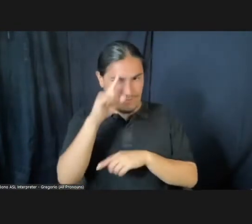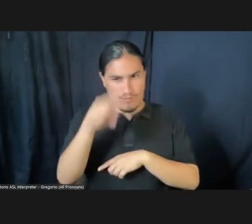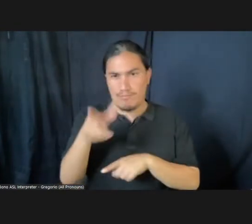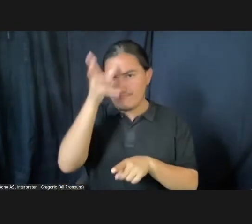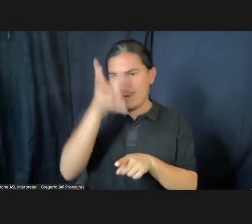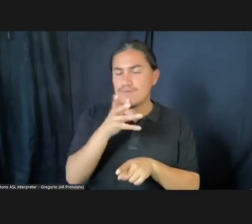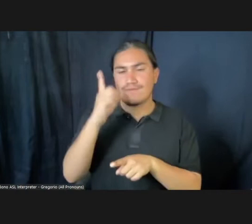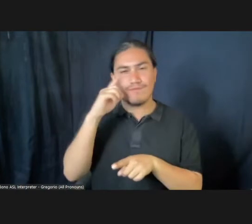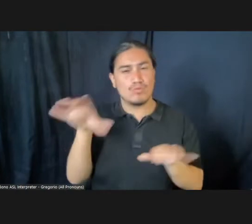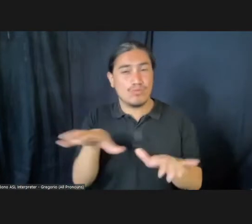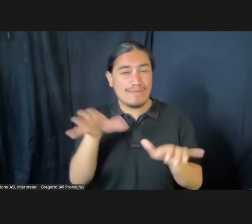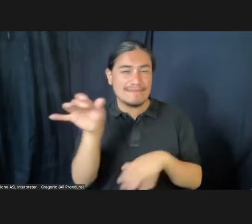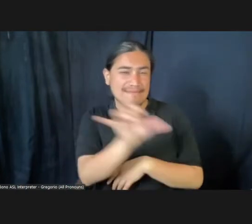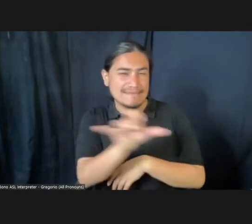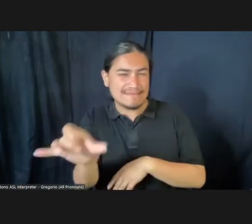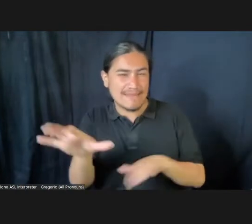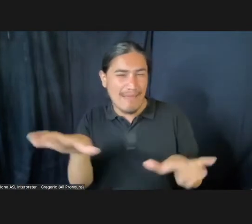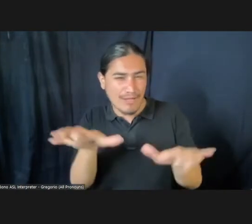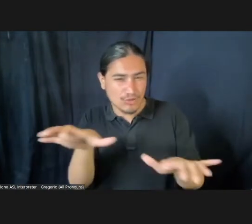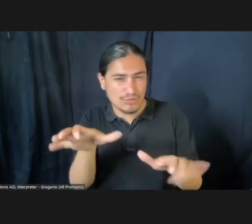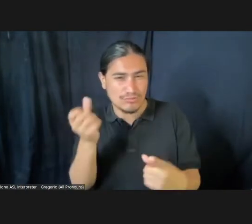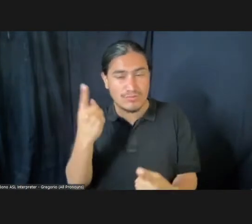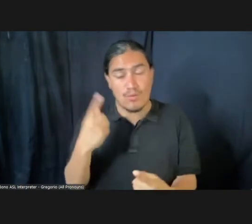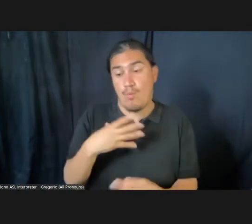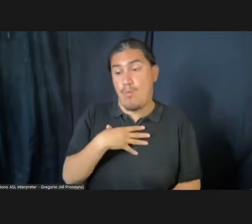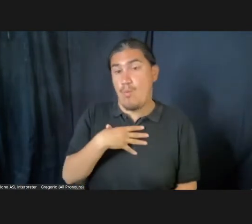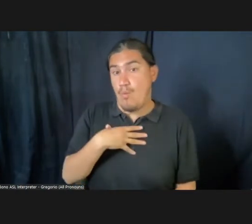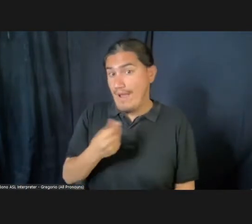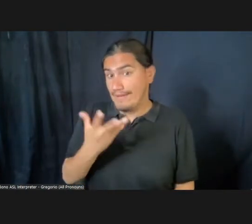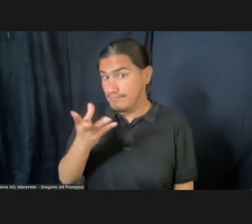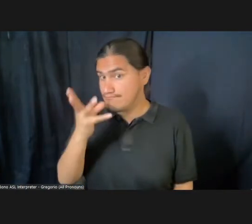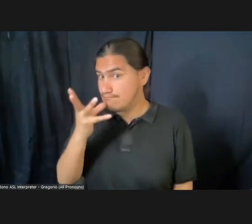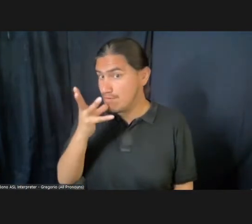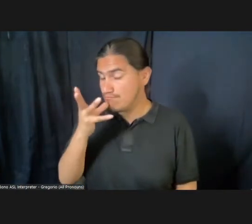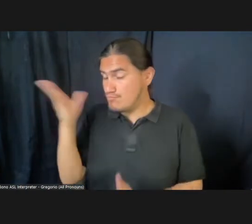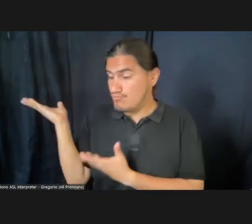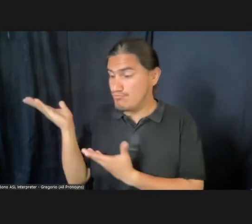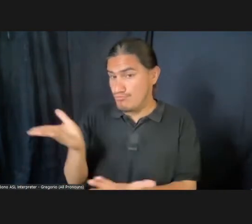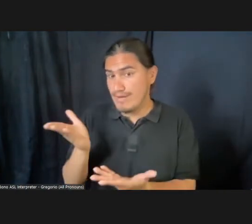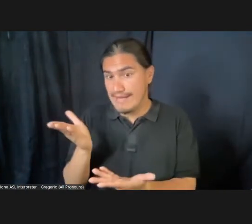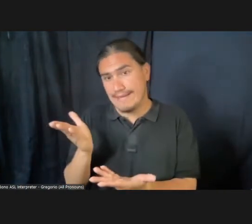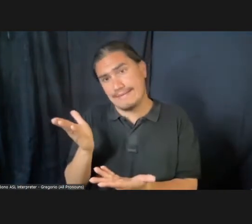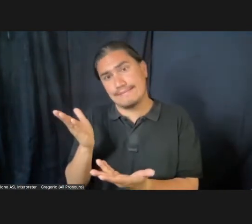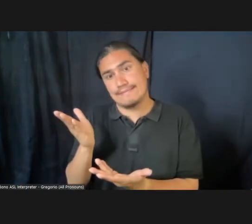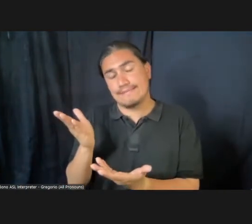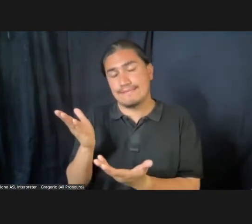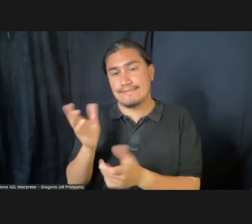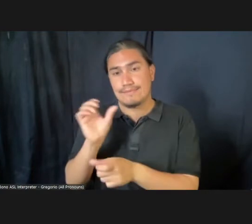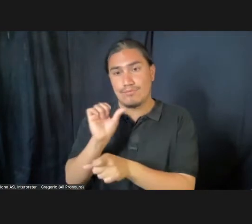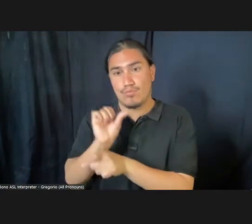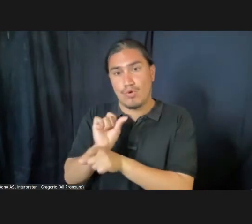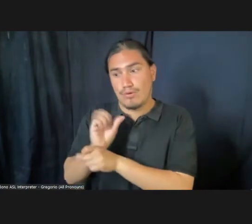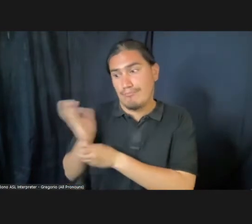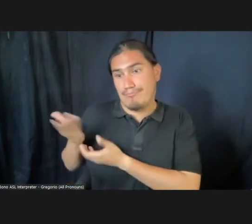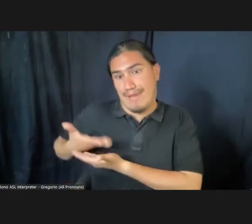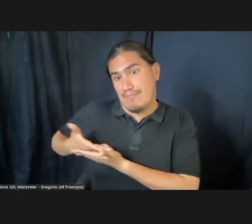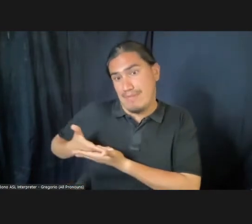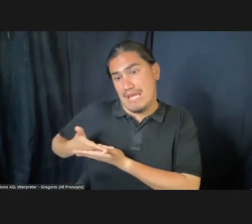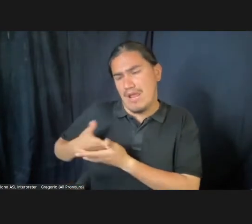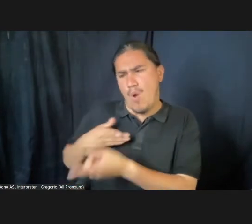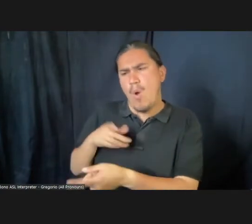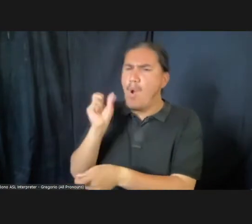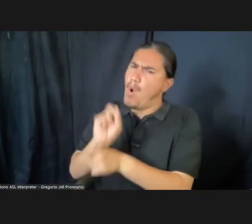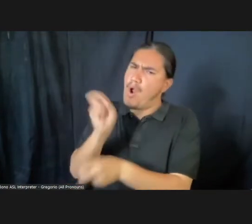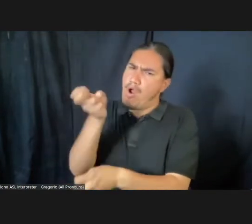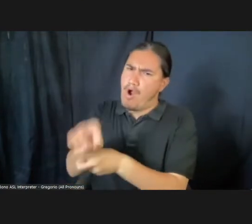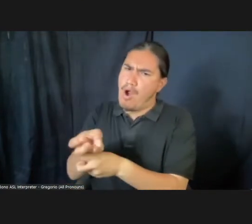same action. In other words, a white mother who brings her infant to work is hardworking, and a mother of color who brings her school-aged child to